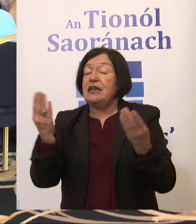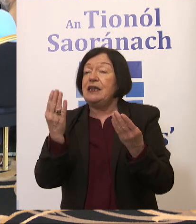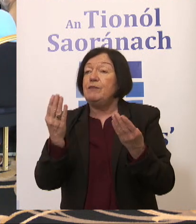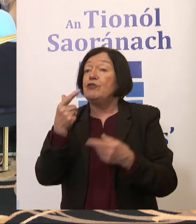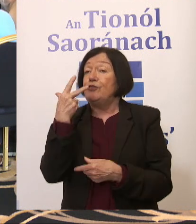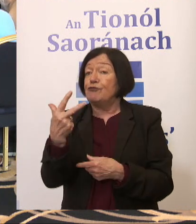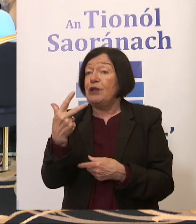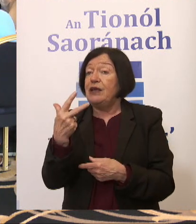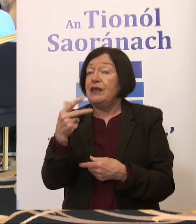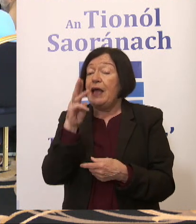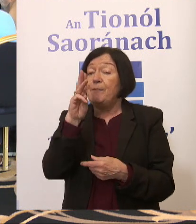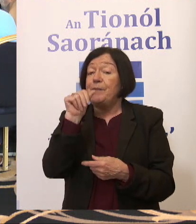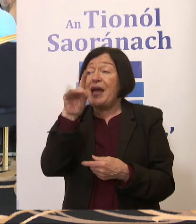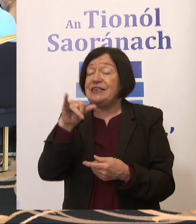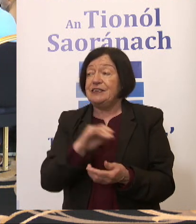3, and Paddy.